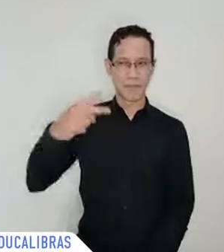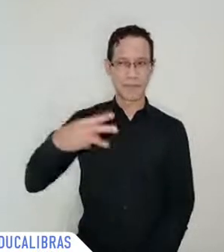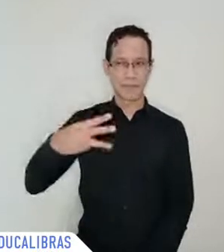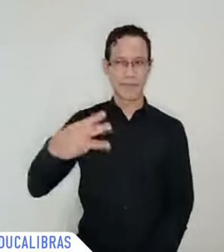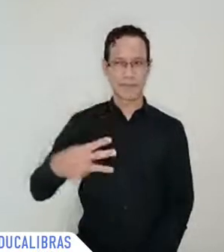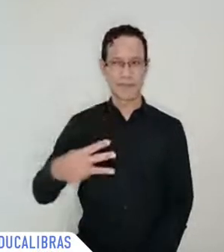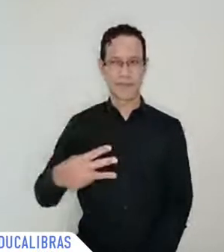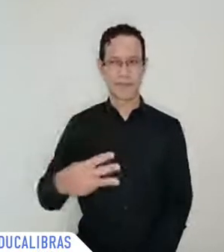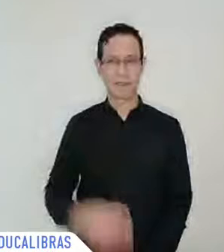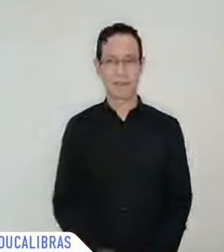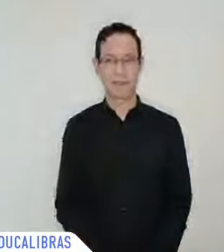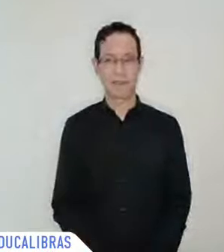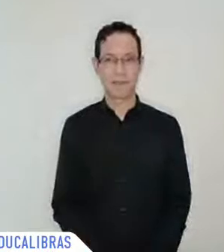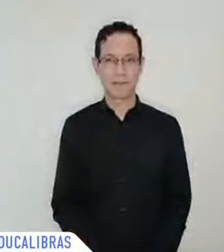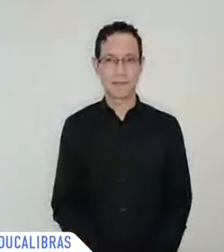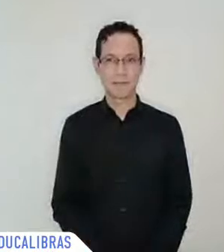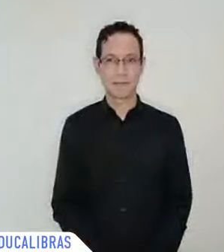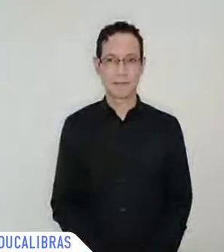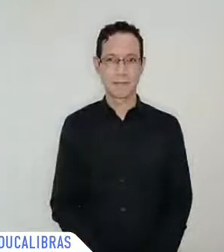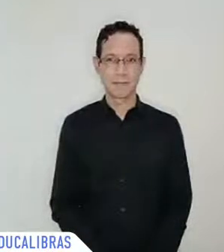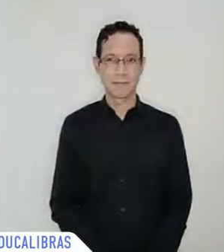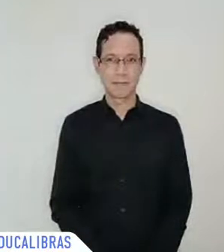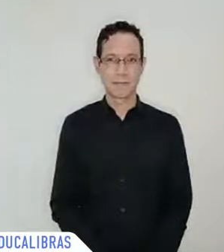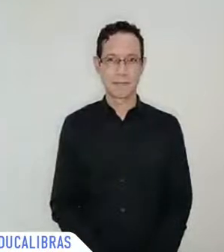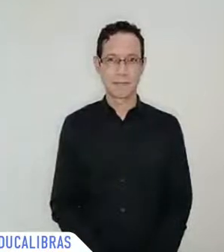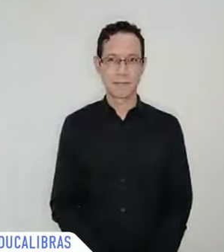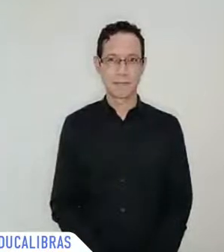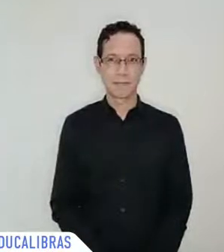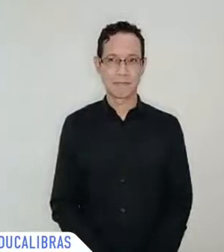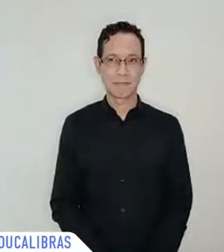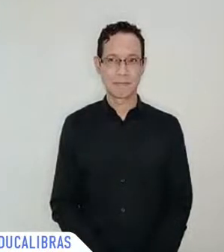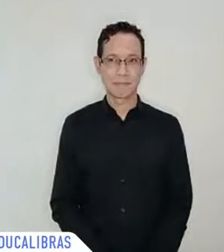We're still facing some problems concerning